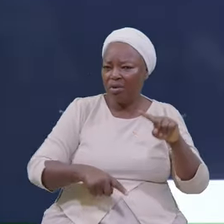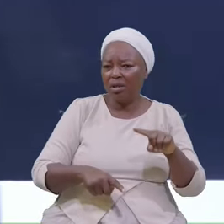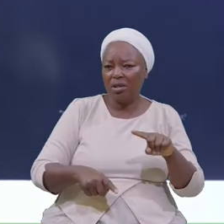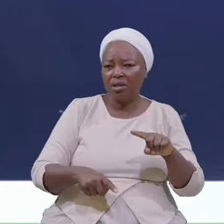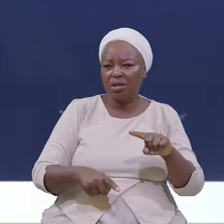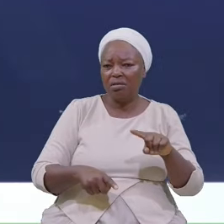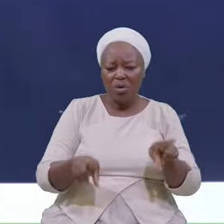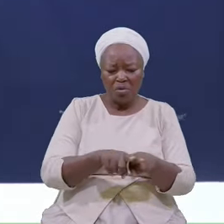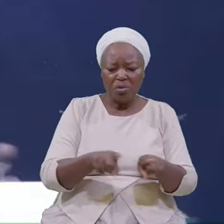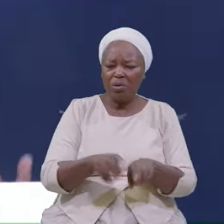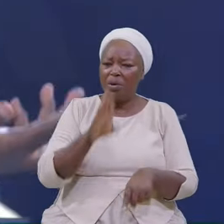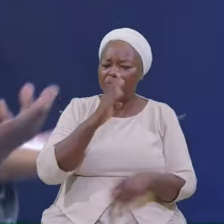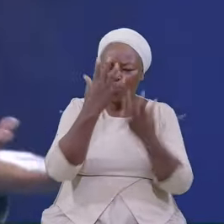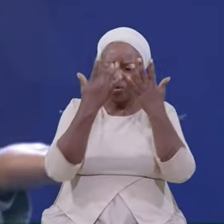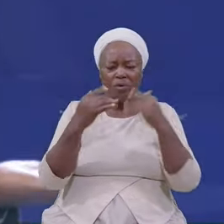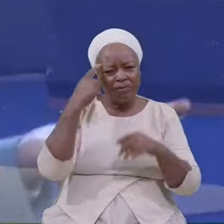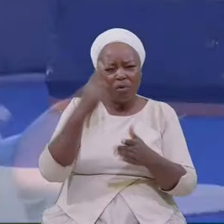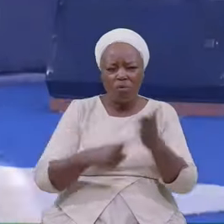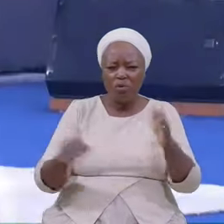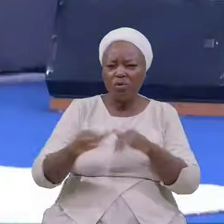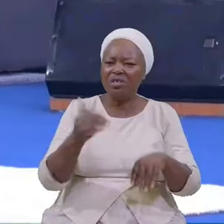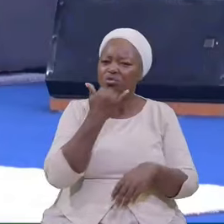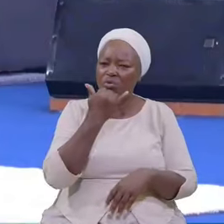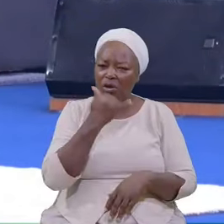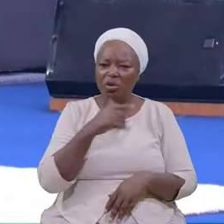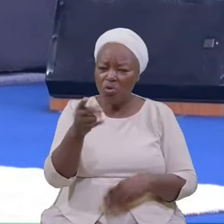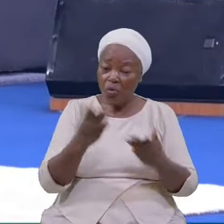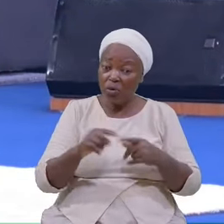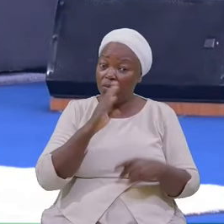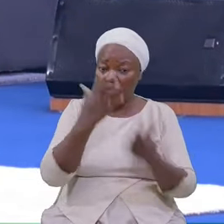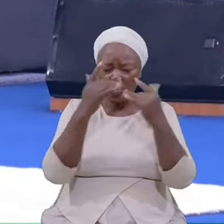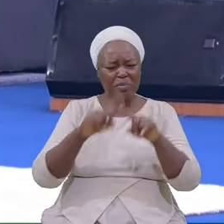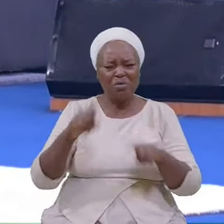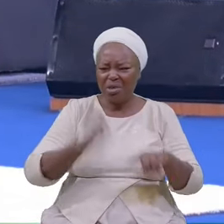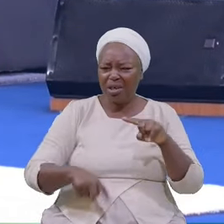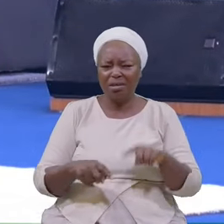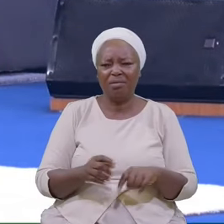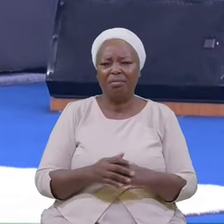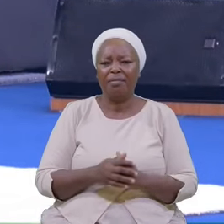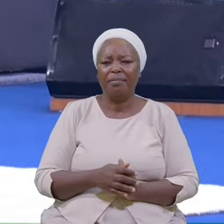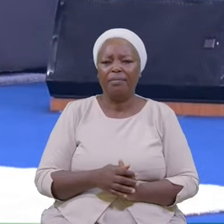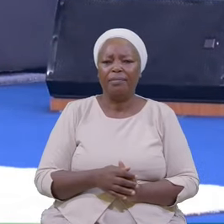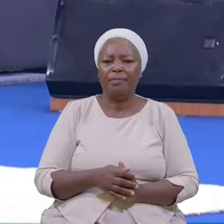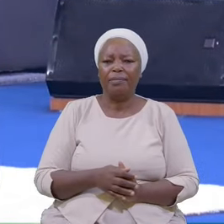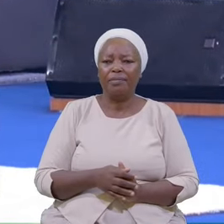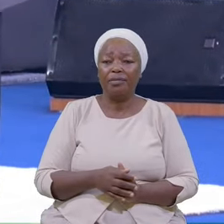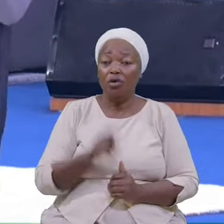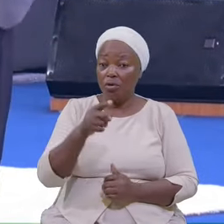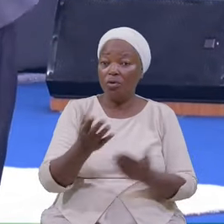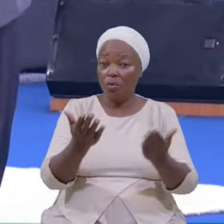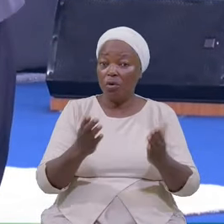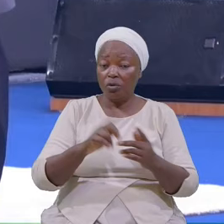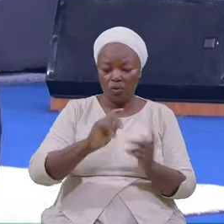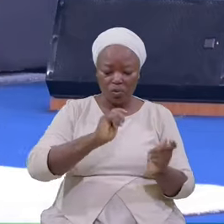be sorrowful for what you want to be sorrowful, but you are not. Mais vous voulez vous attrister, mais vous ne pouvez pas. You want to